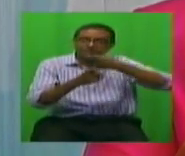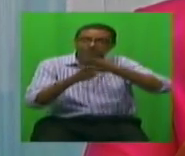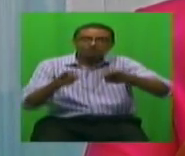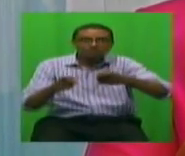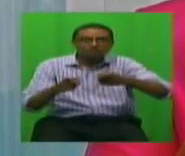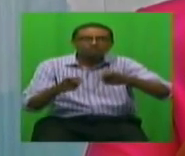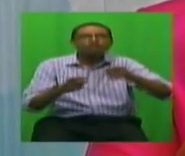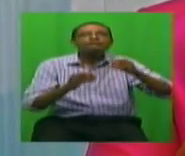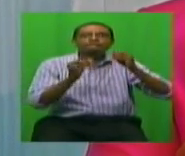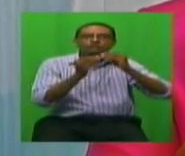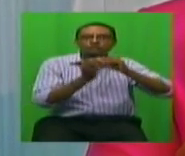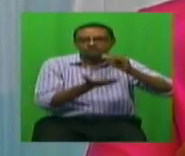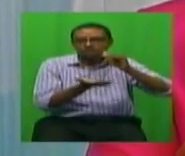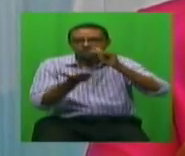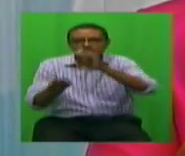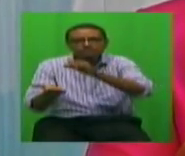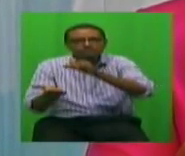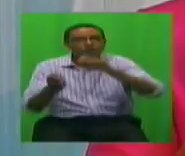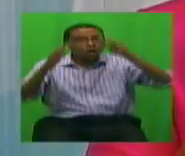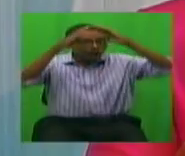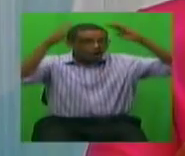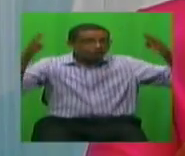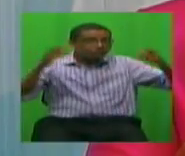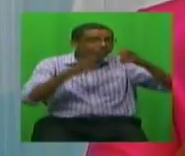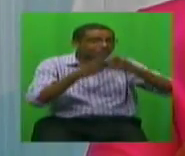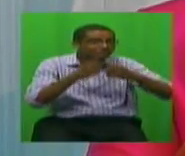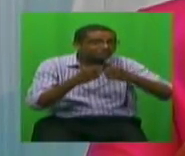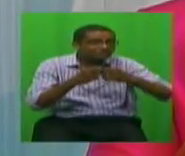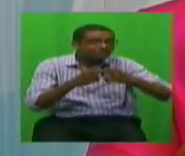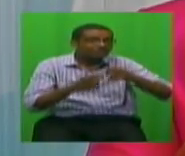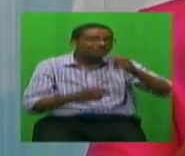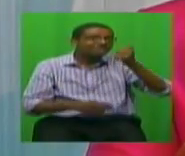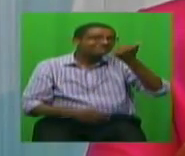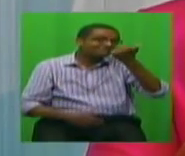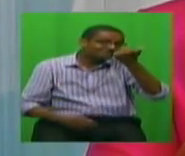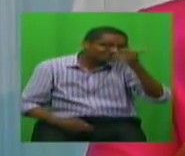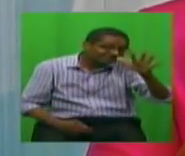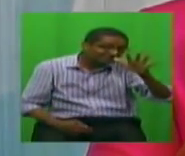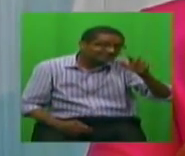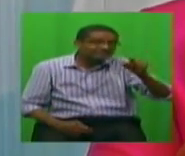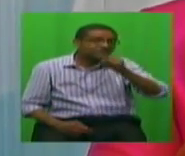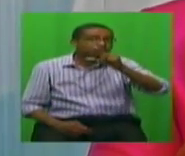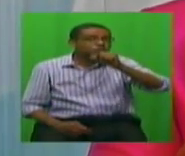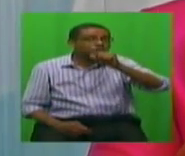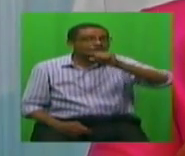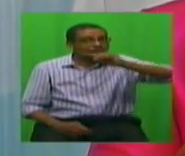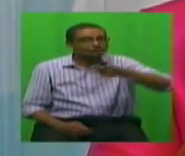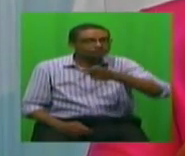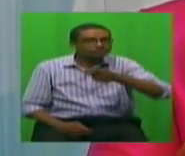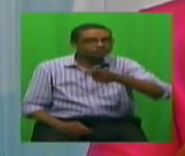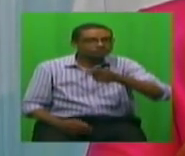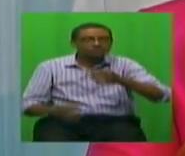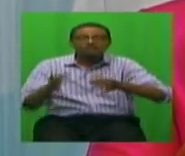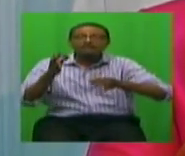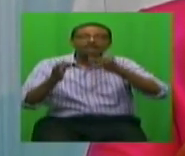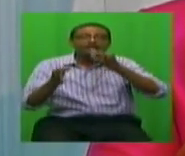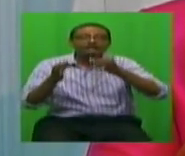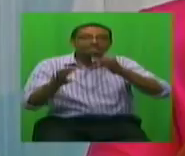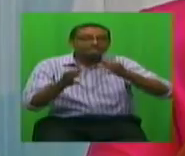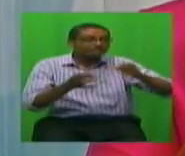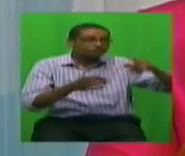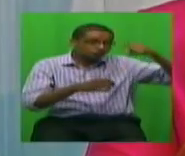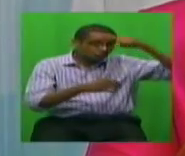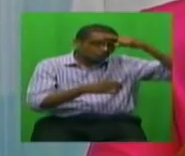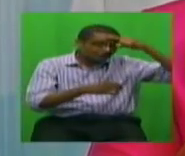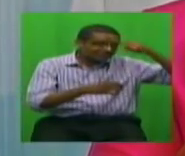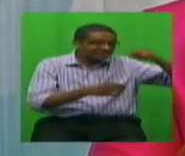structural damage, house repairs, you have a further $15,000 to $20,000. And if your sanitary plumbing was affected, it's $15,000.